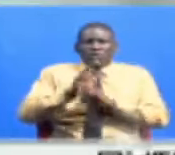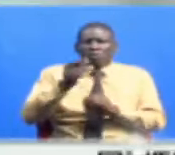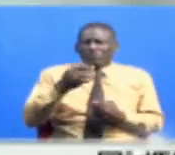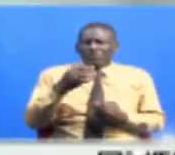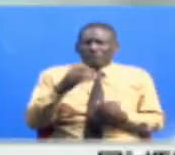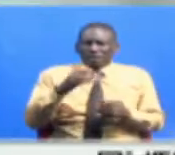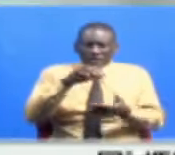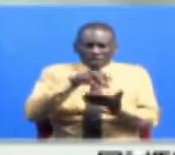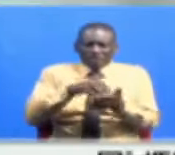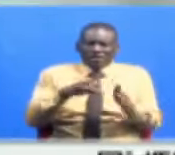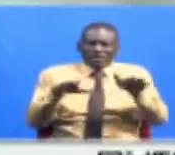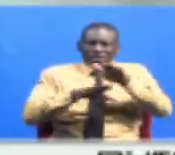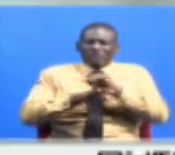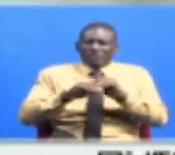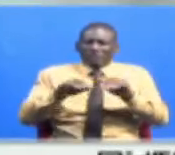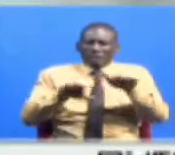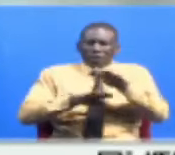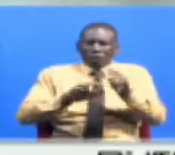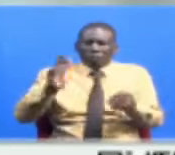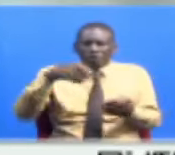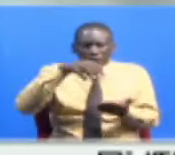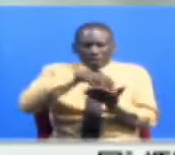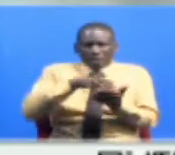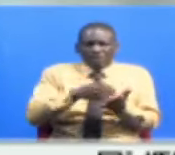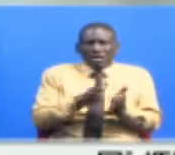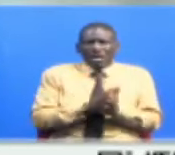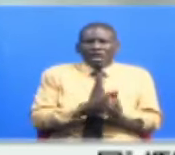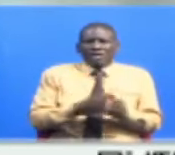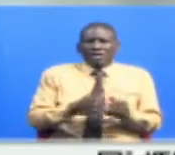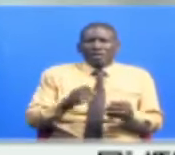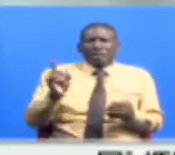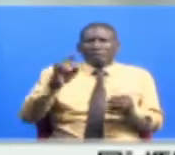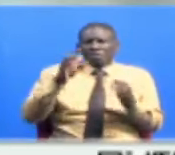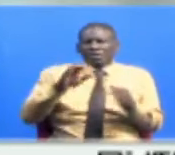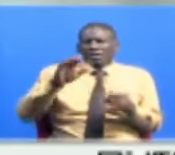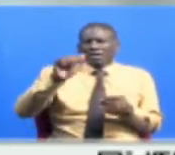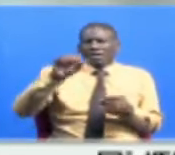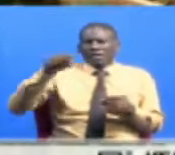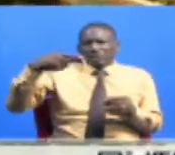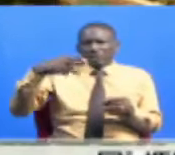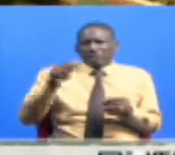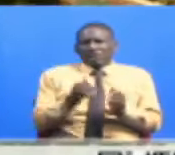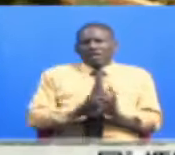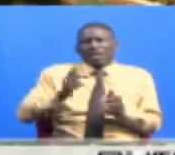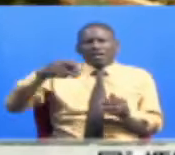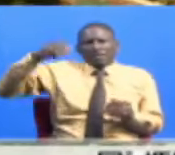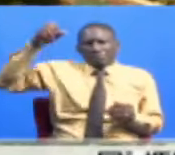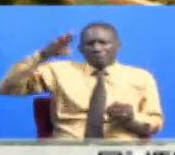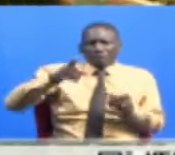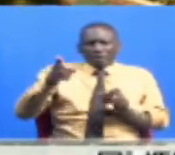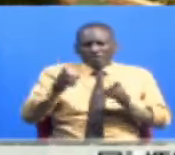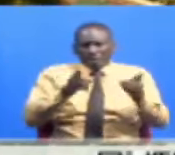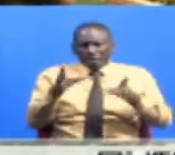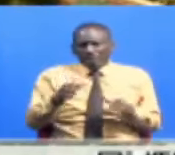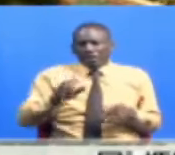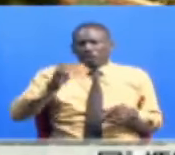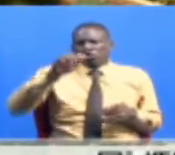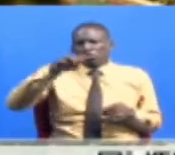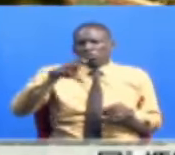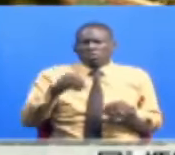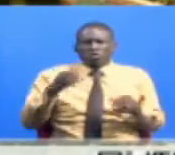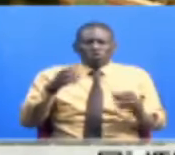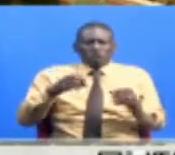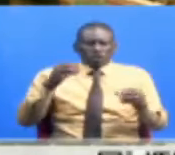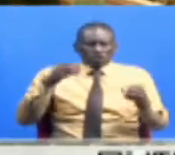President Rigathi Gachagua, Cabinet Secretary Aisha Jumwa, and former Kenya Power Managing Director Ben Chumo. While prosecution